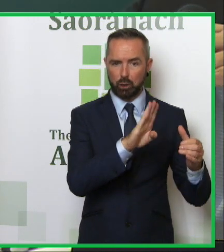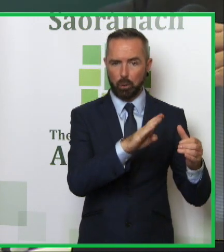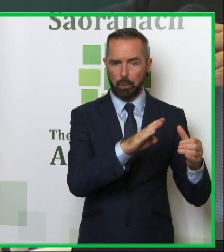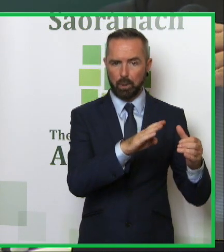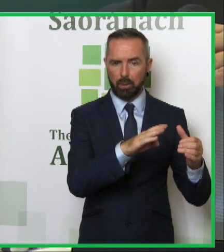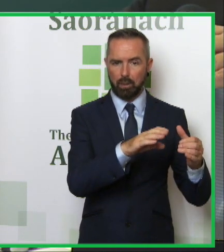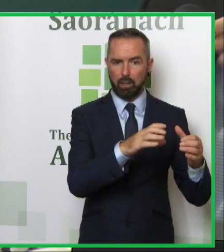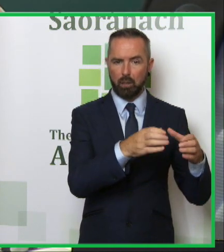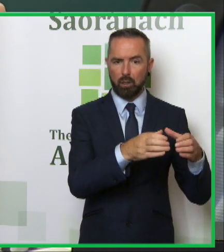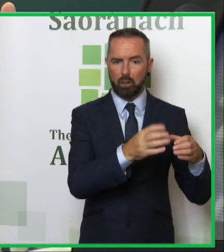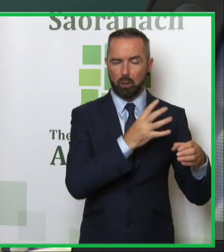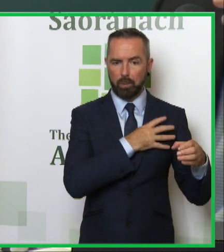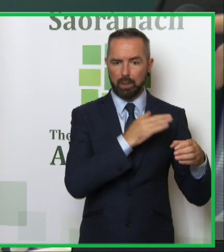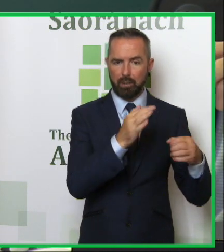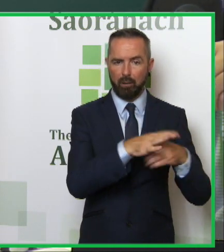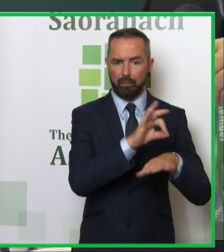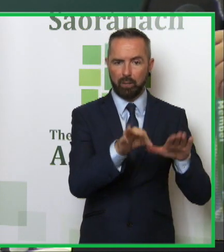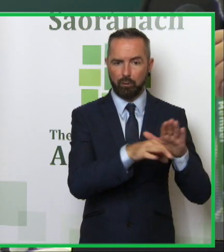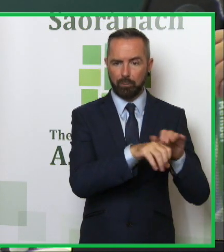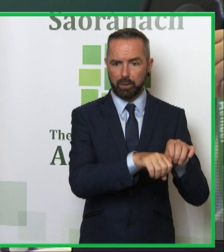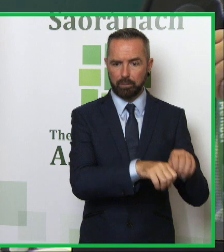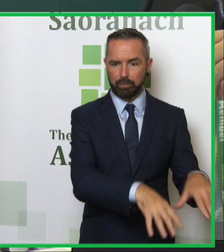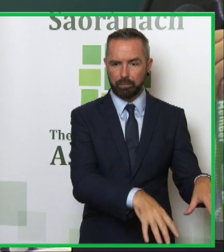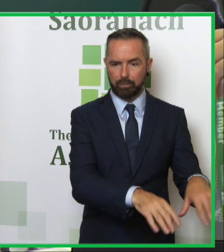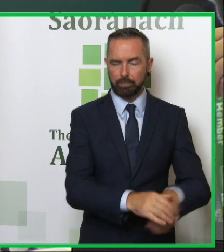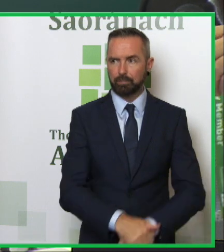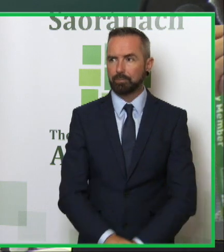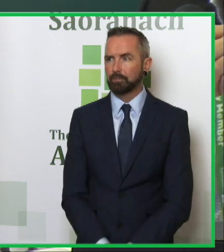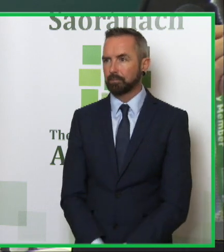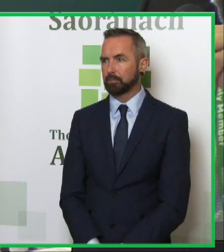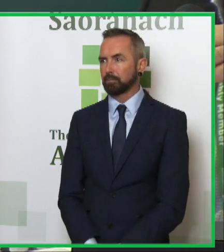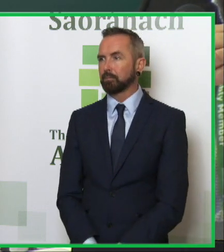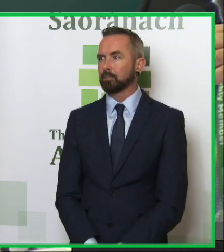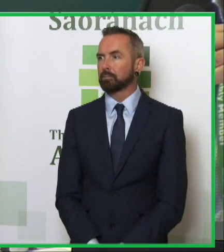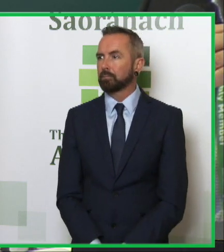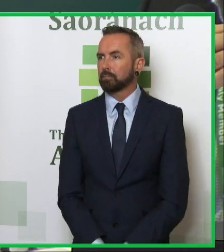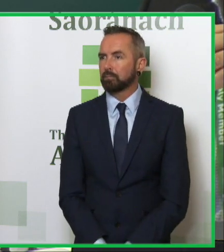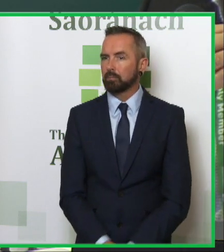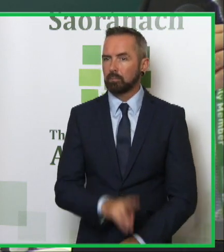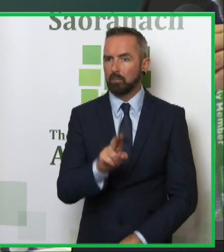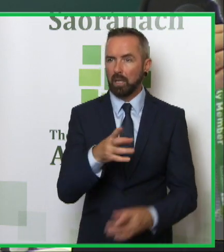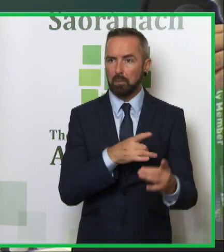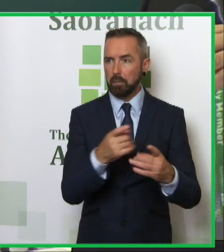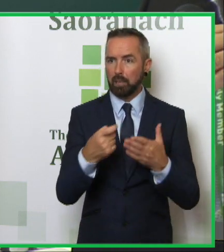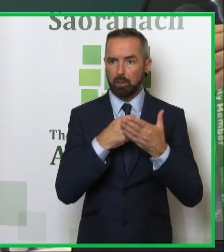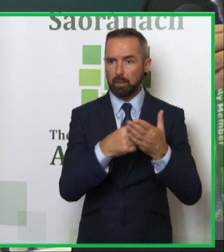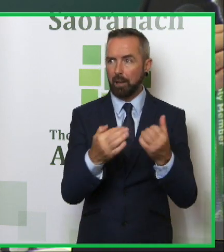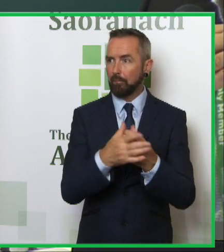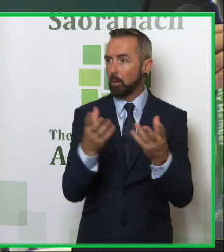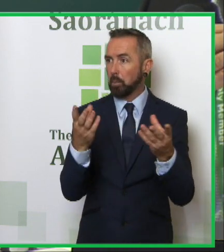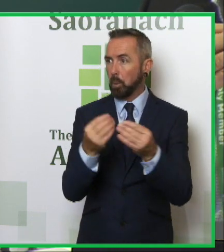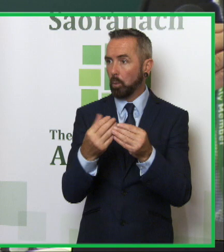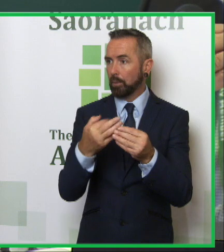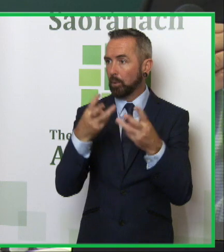the government. So they're two different things, and you can certainly make a recommendation as well about having a cross-party approach within the